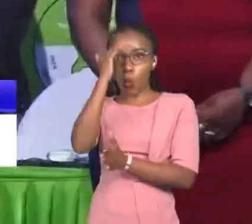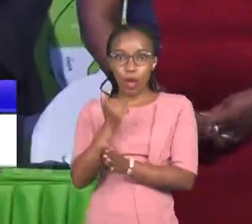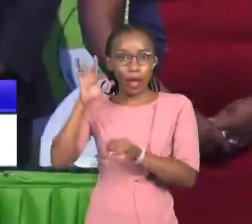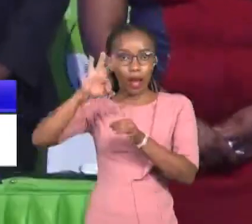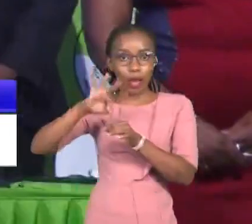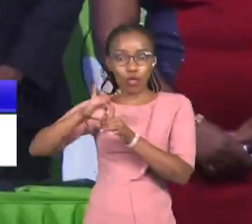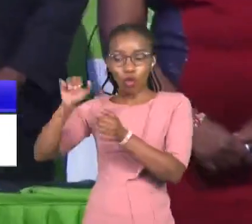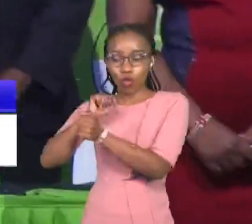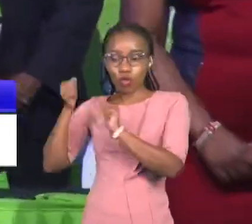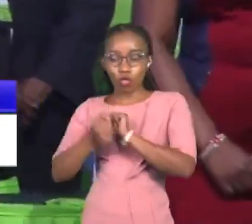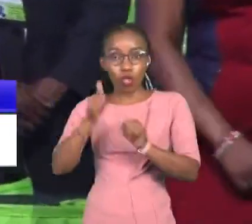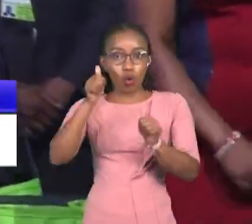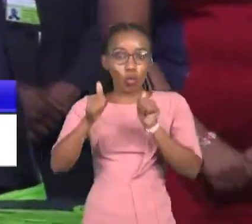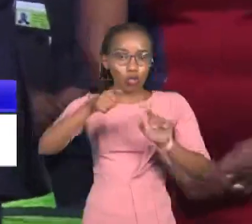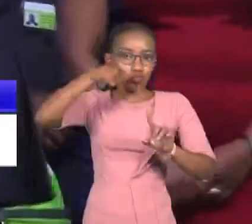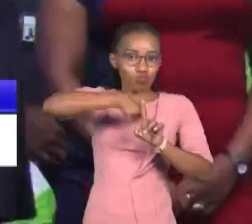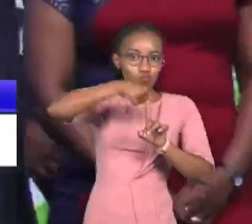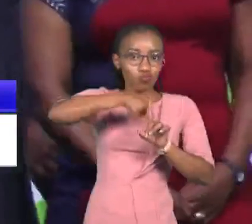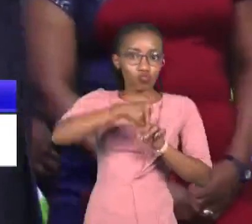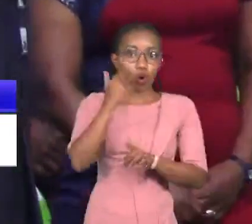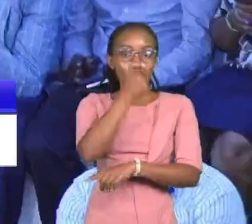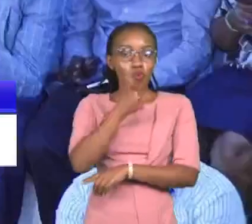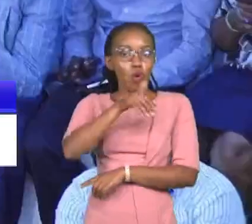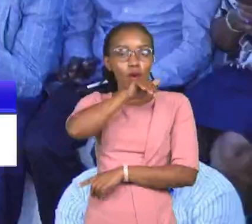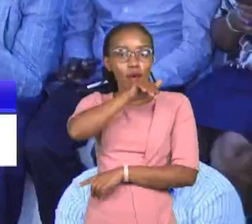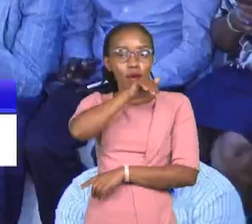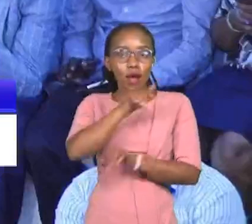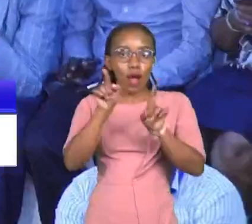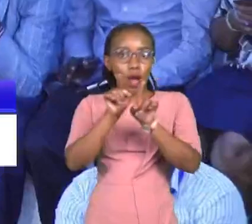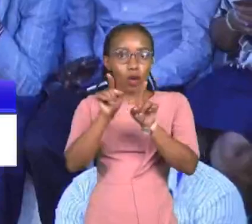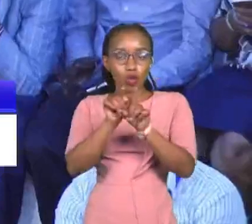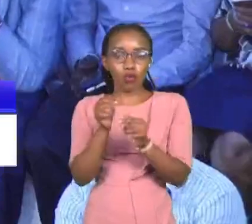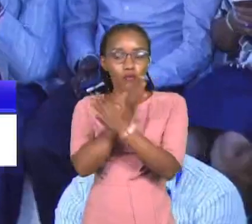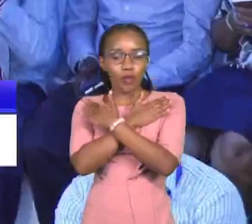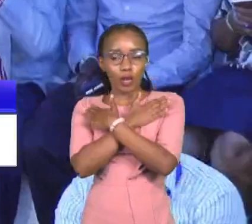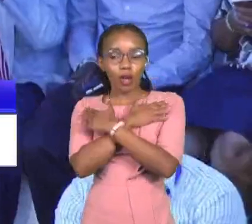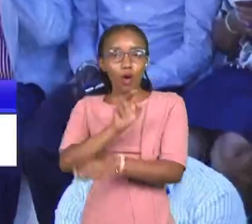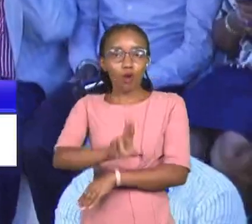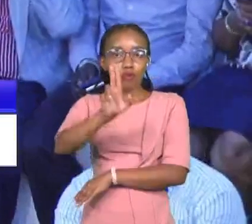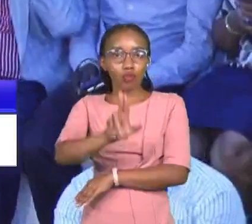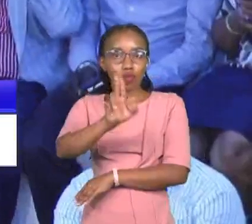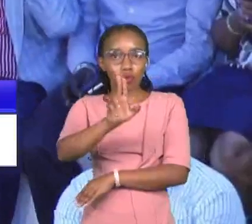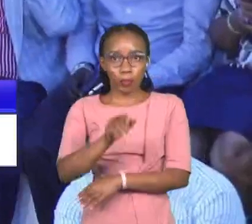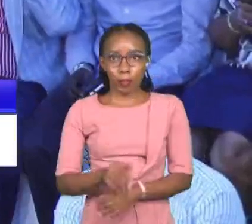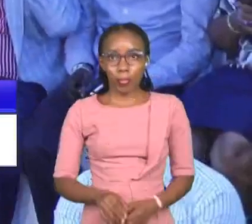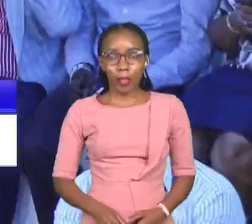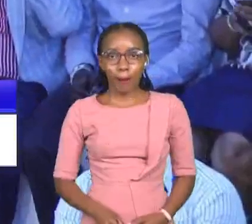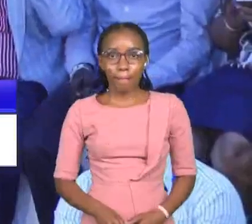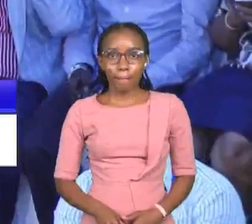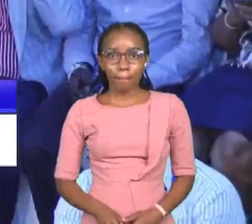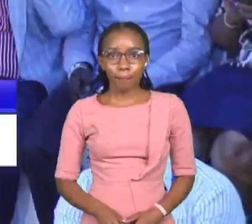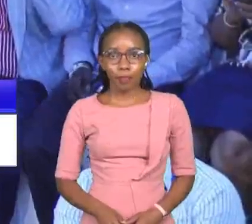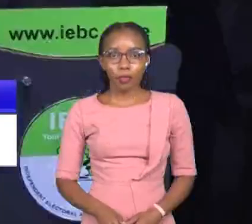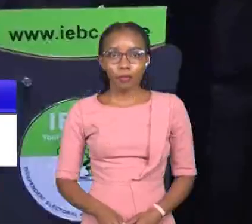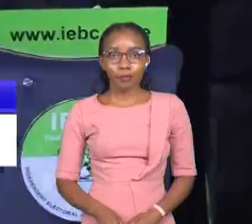electoral reforms pushed by ODM party leader Raila Odinga, a newfound ally of President Uhuru Kenyatta.